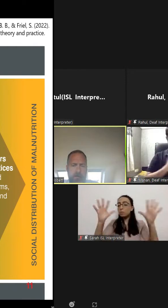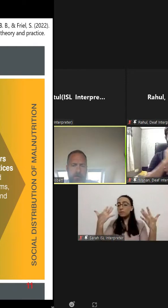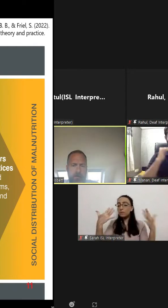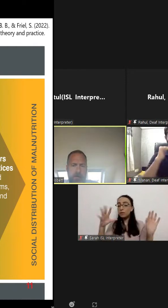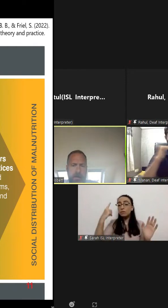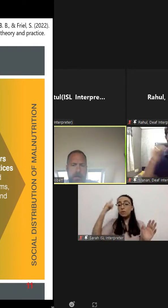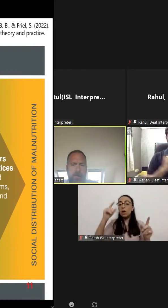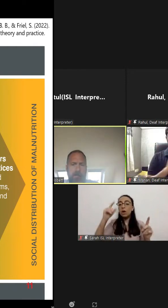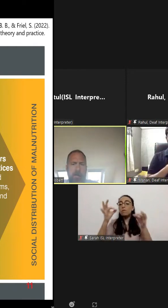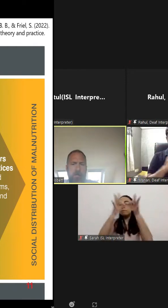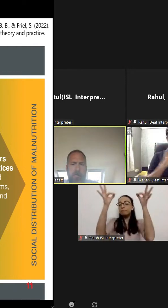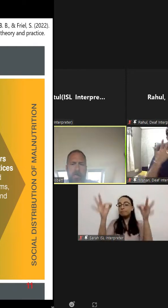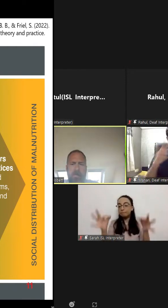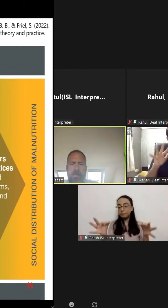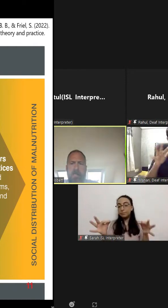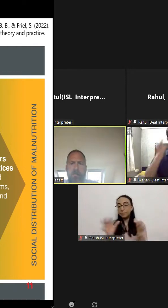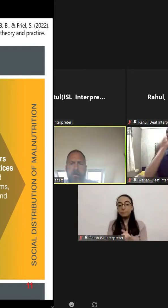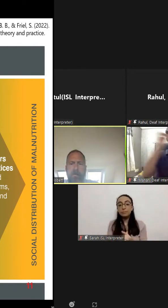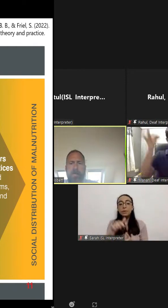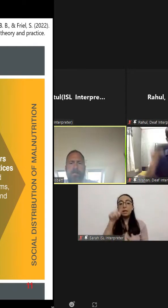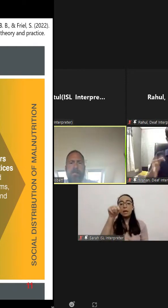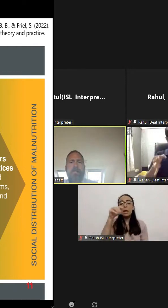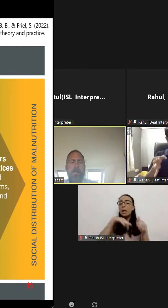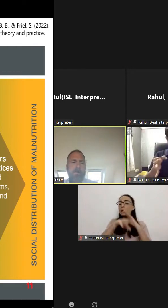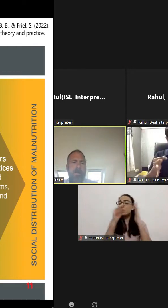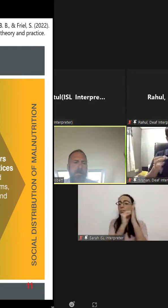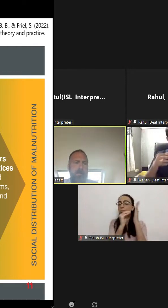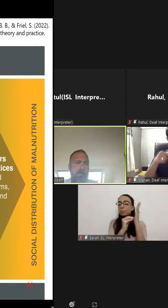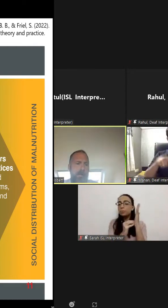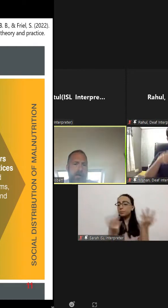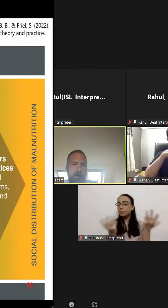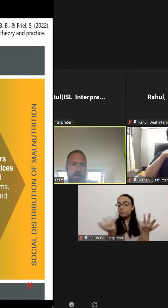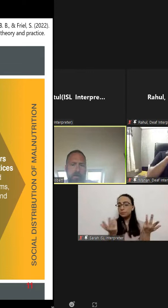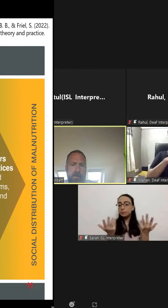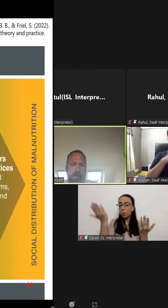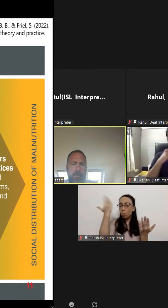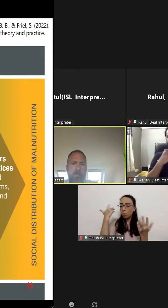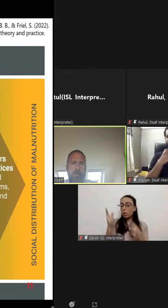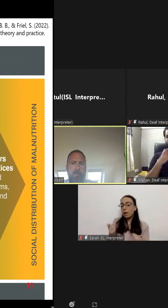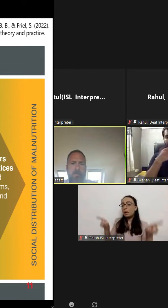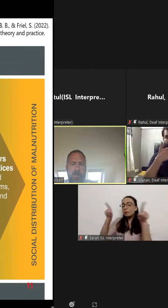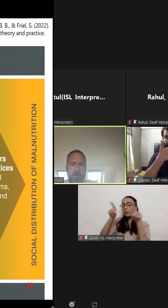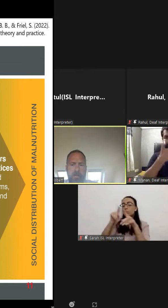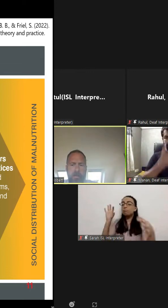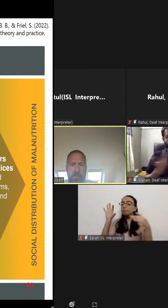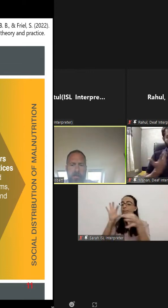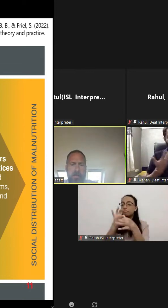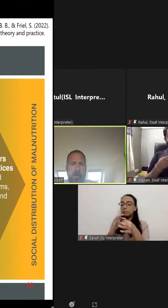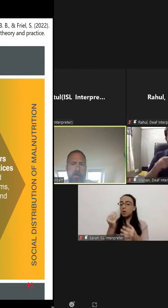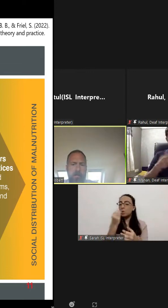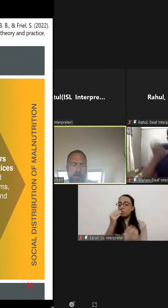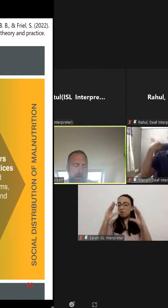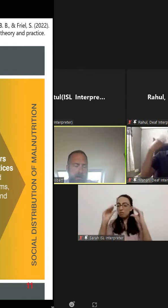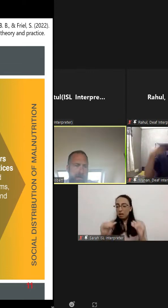Framework. The framework mixes a number of key existing frameworks, so the UNICEF framework on determinants of nutrition, the